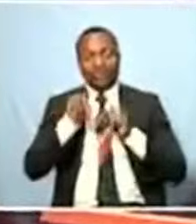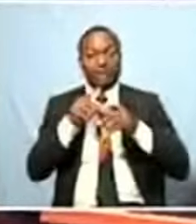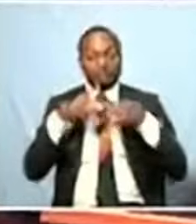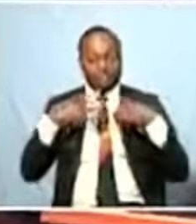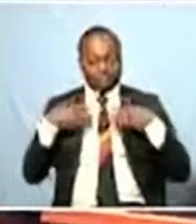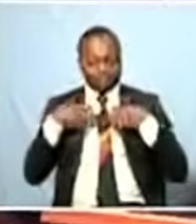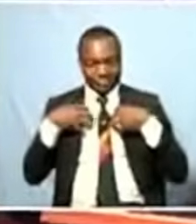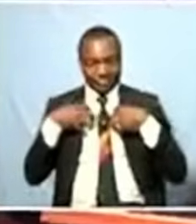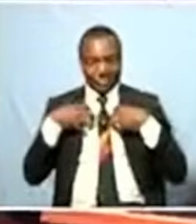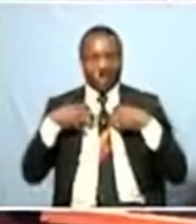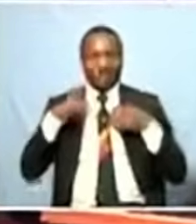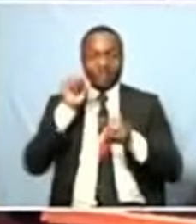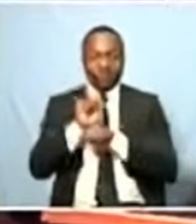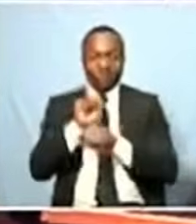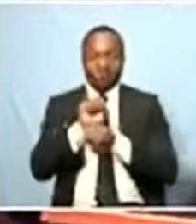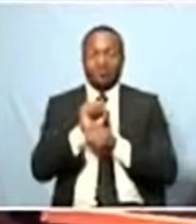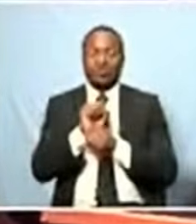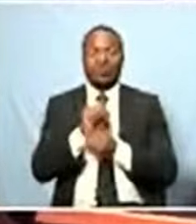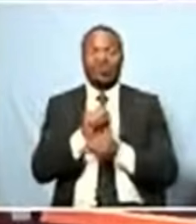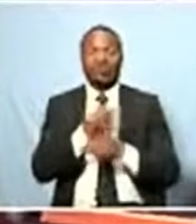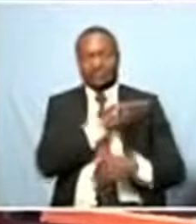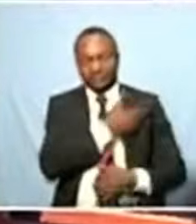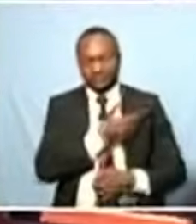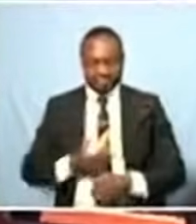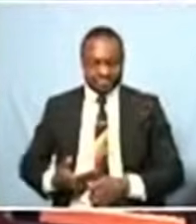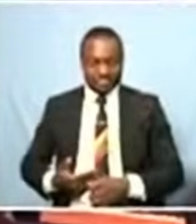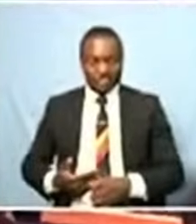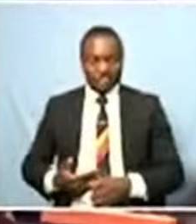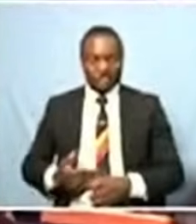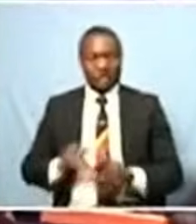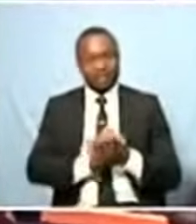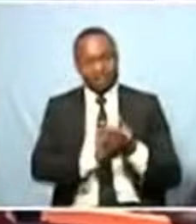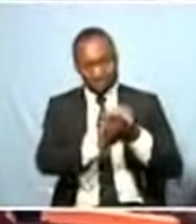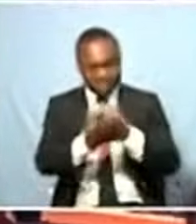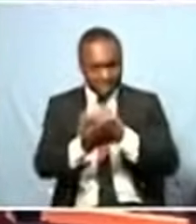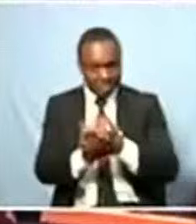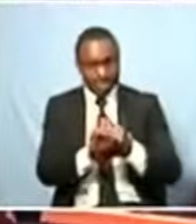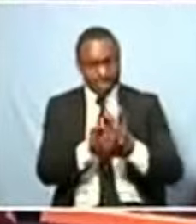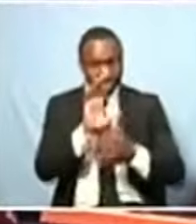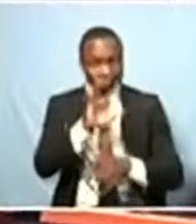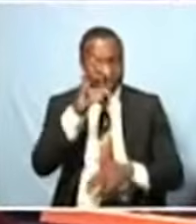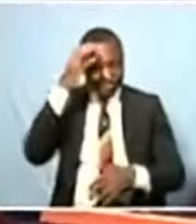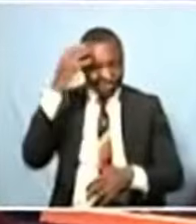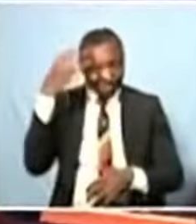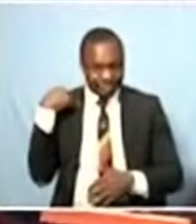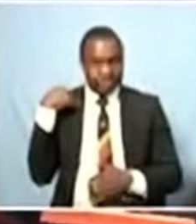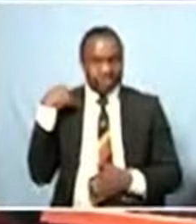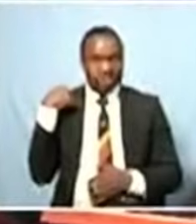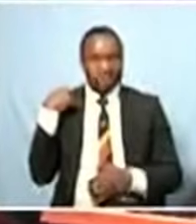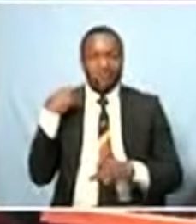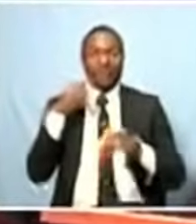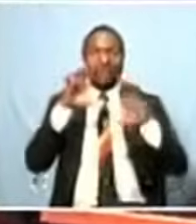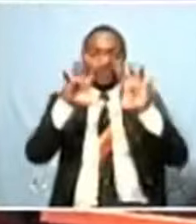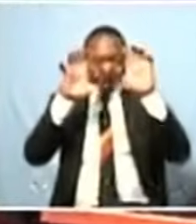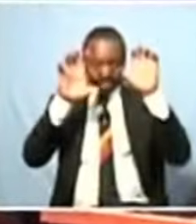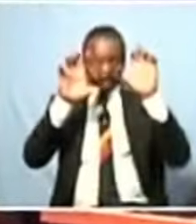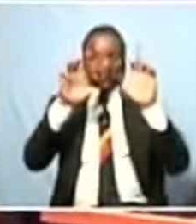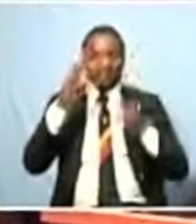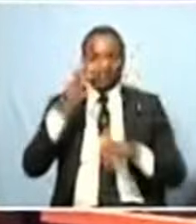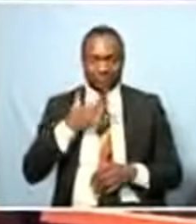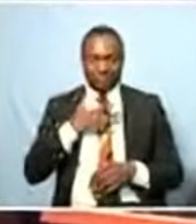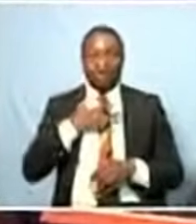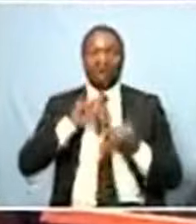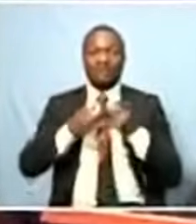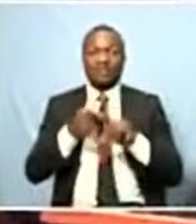and work tirelessly in collaboration with your office and the executive and my fellow members